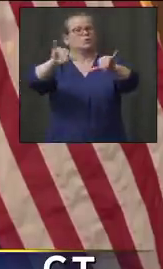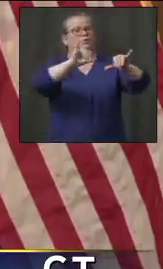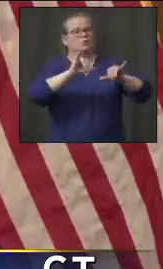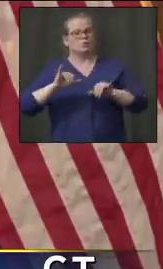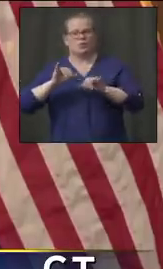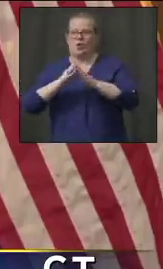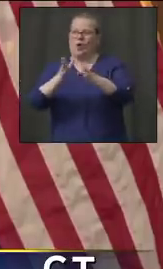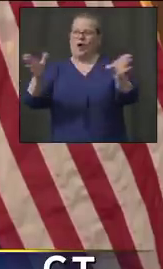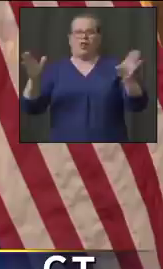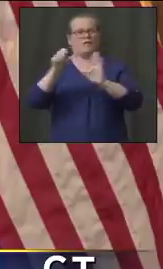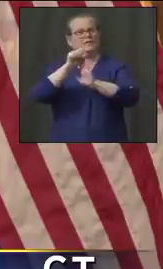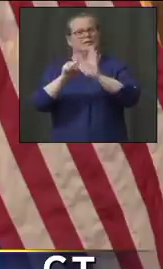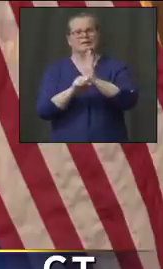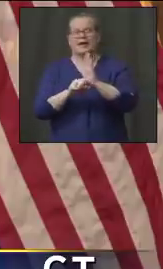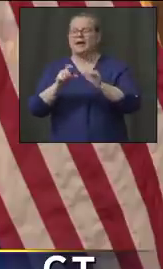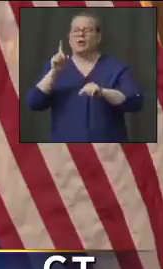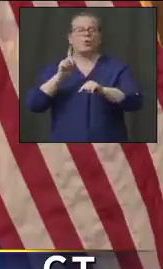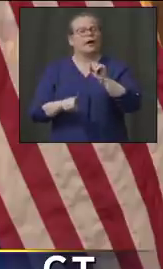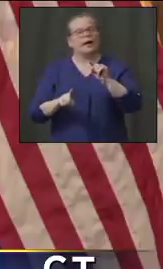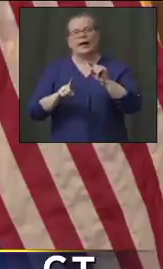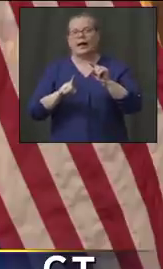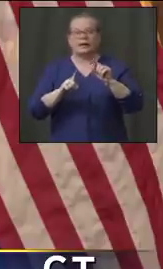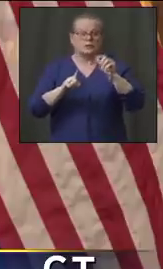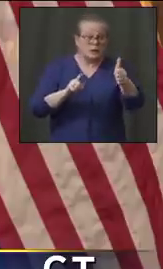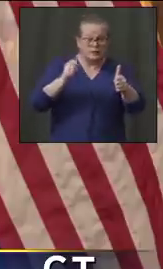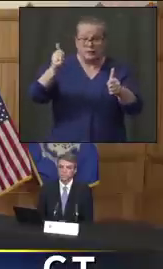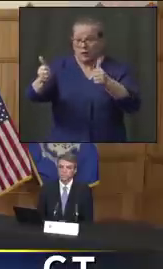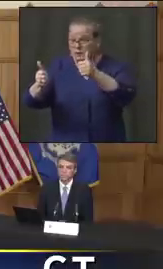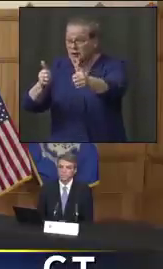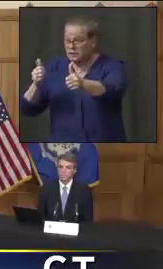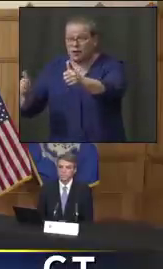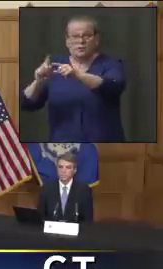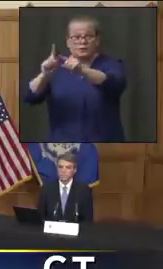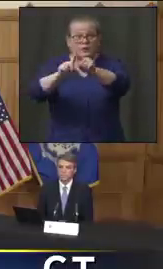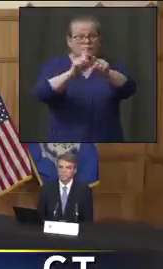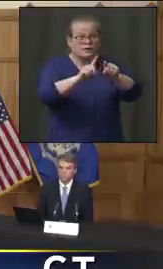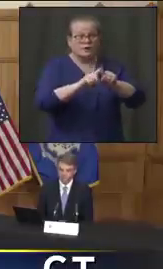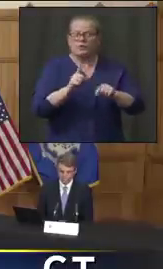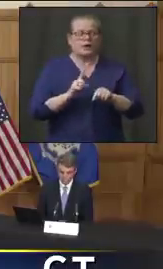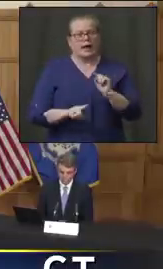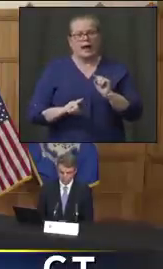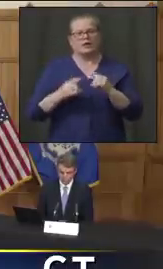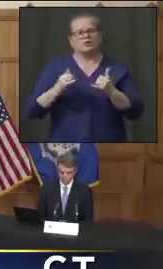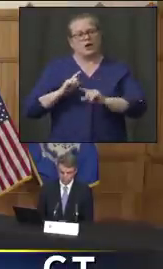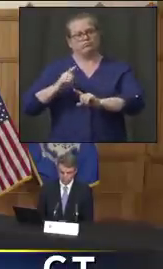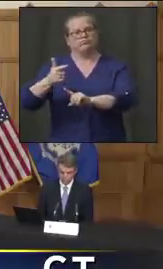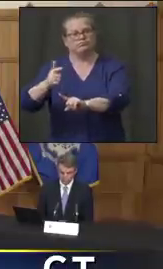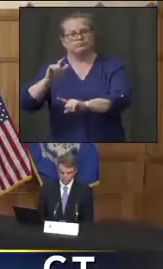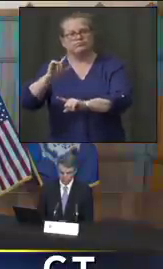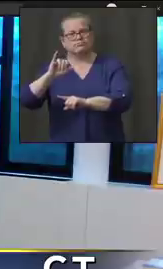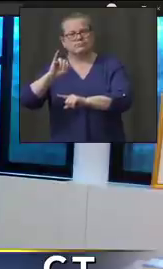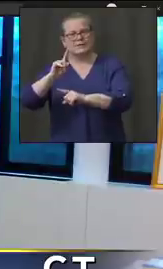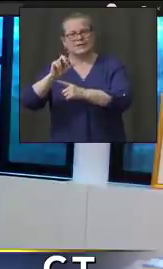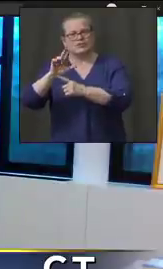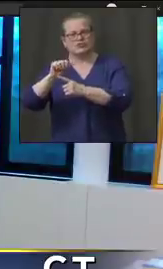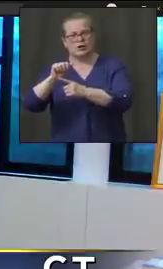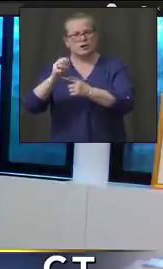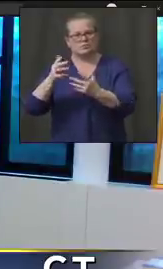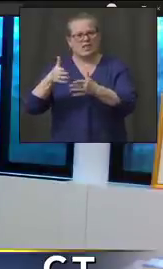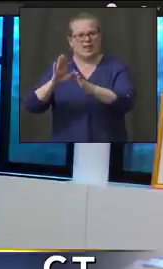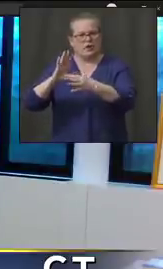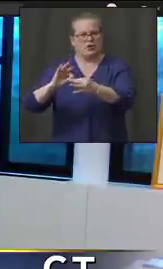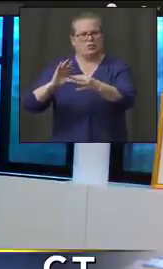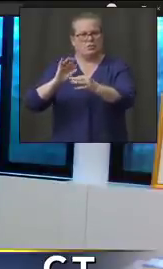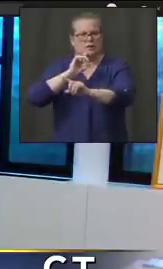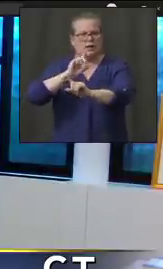throughout the state. And I'll pass it off to Indra as well. No, I think you captured it, Paul. I think it's best that